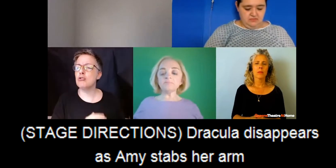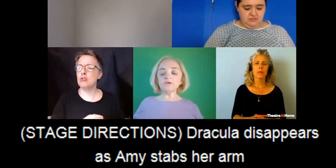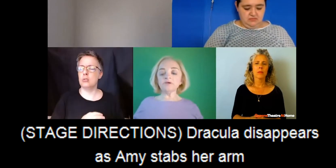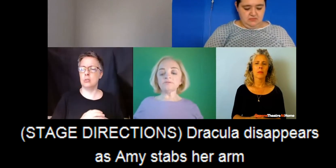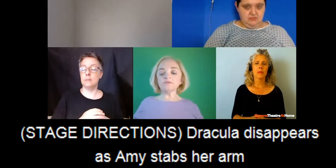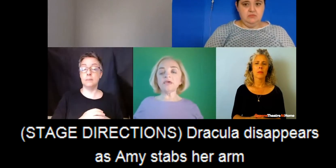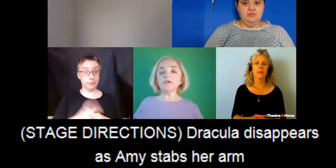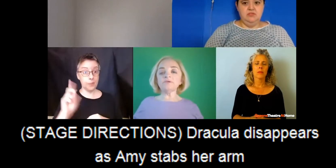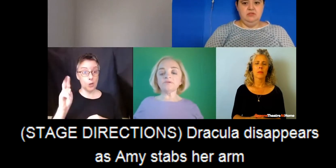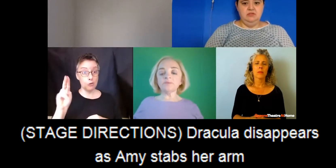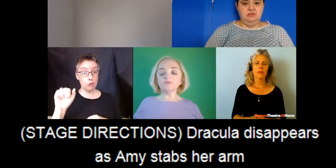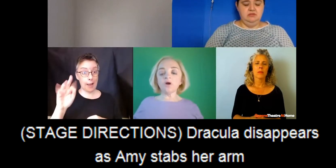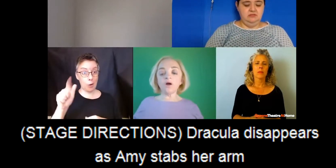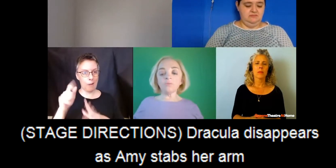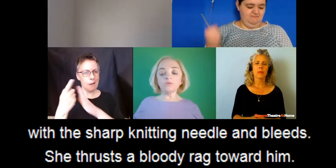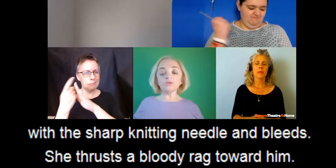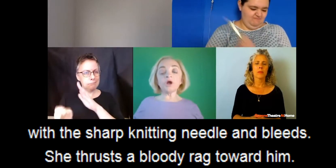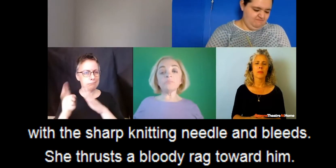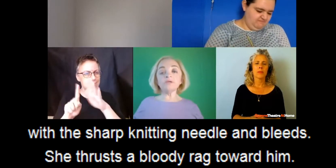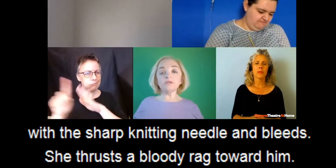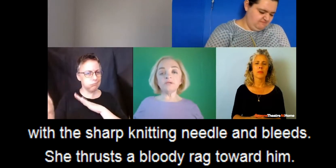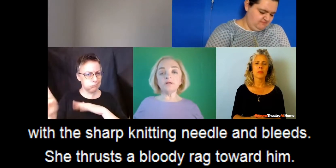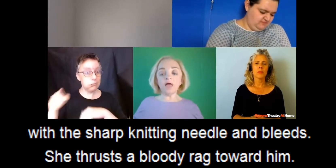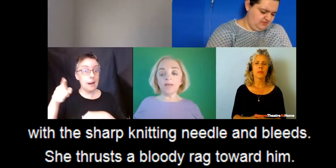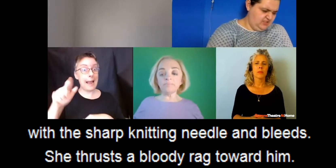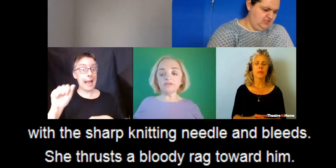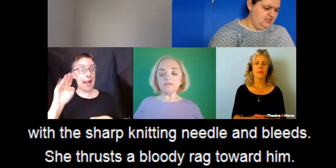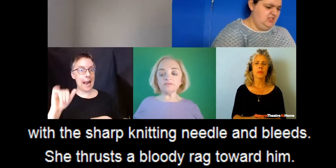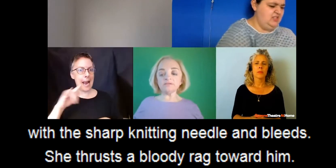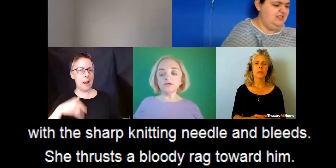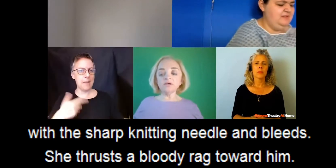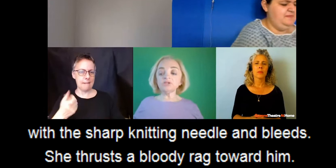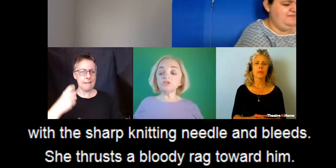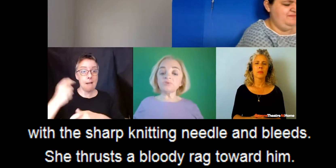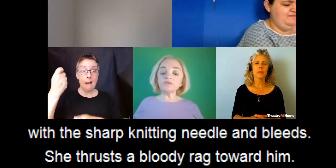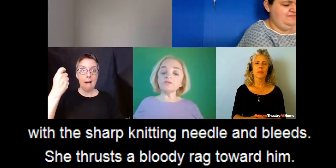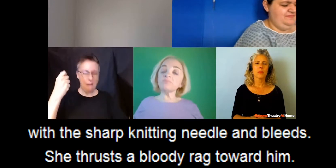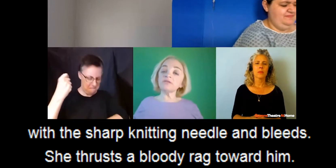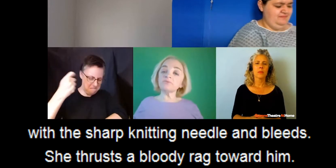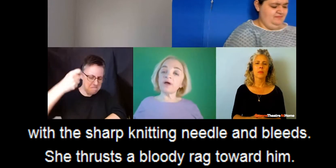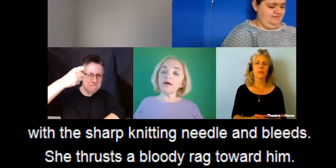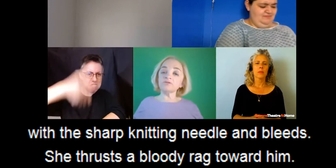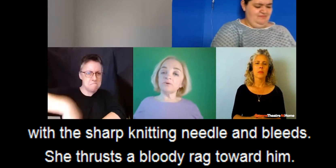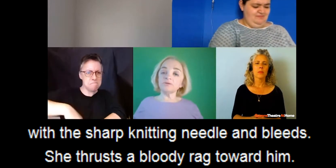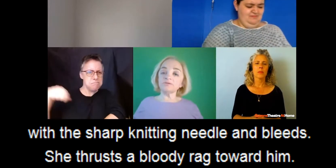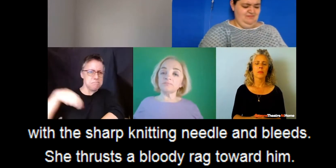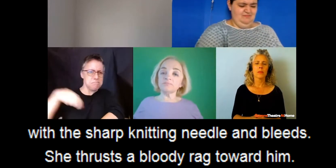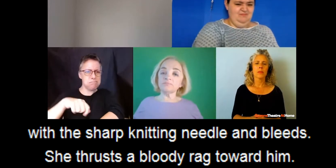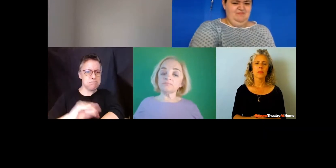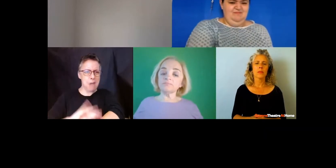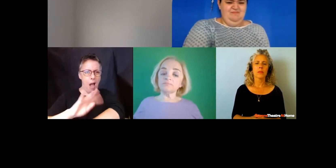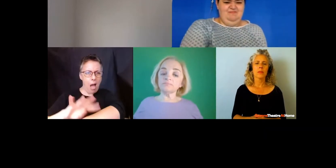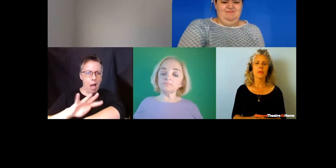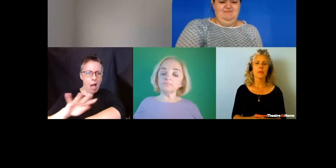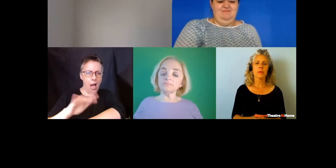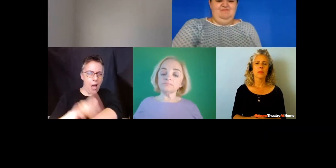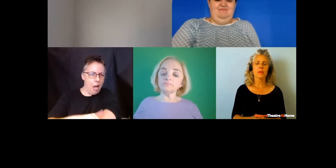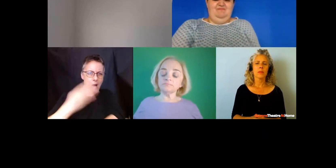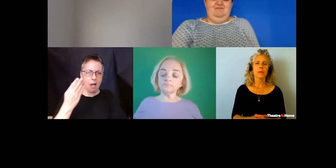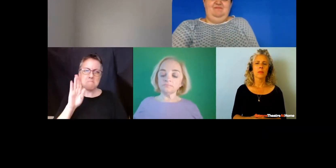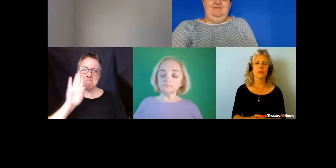Dracula disappears as Amy stabs her arm with a sharp knitting needle and bleeds. She thrusts a bloody rag towards him.